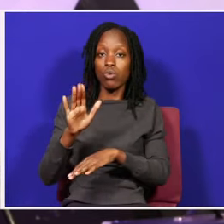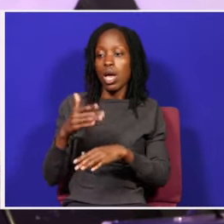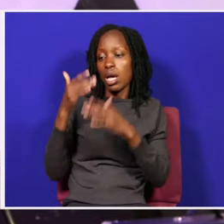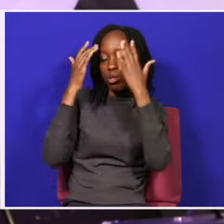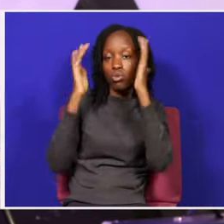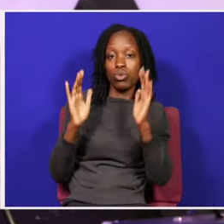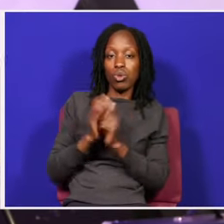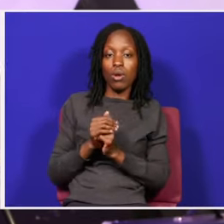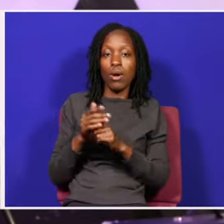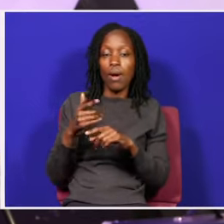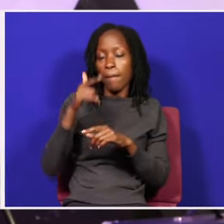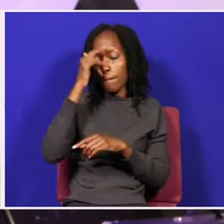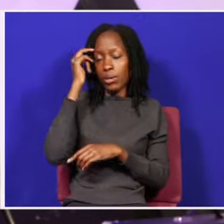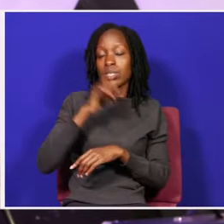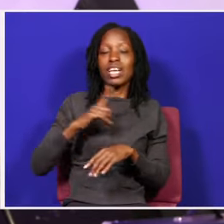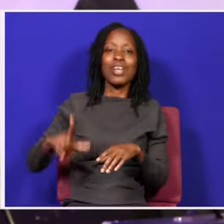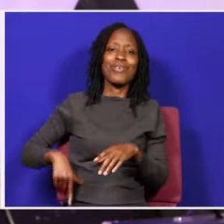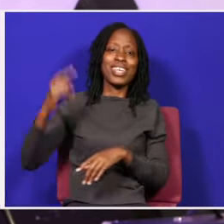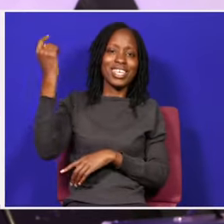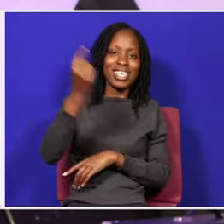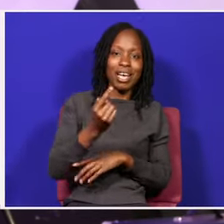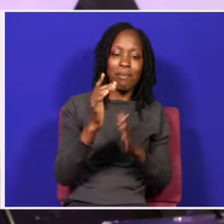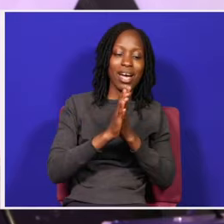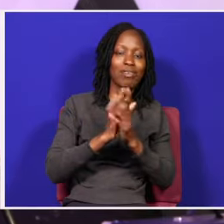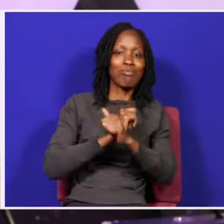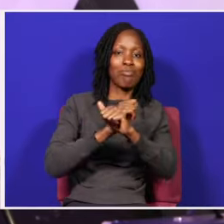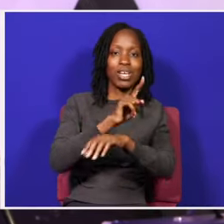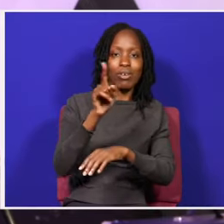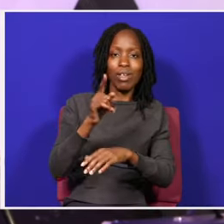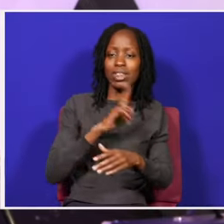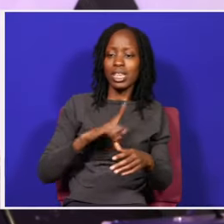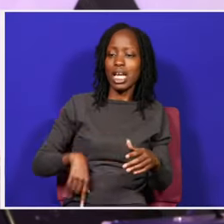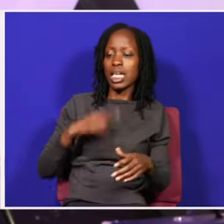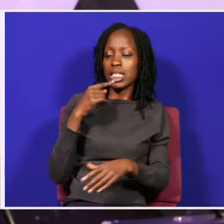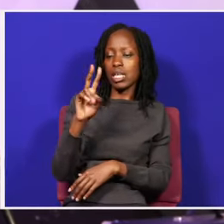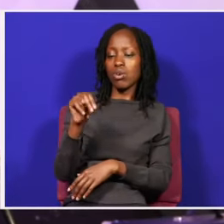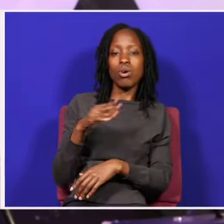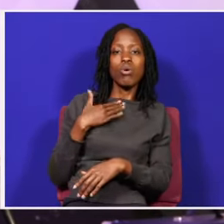our lives, but because God intervened and God said, no, I don't want this to happen